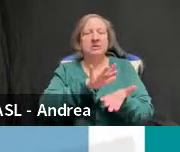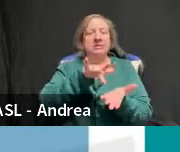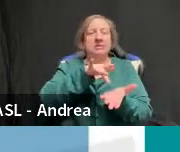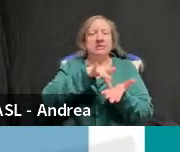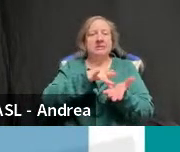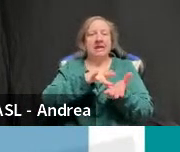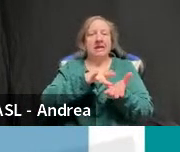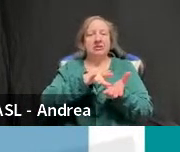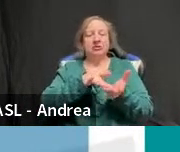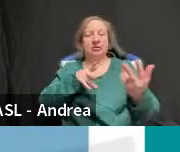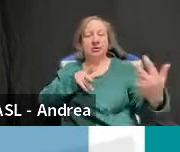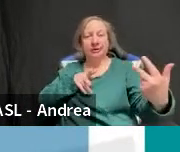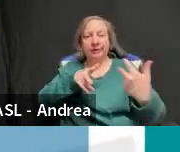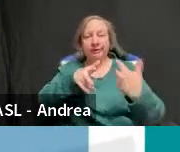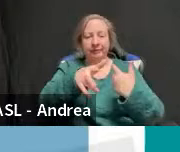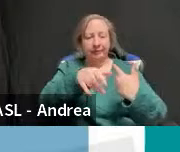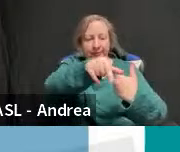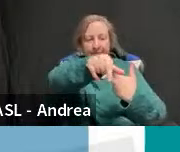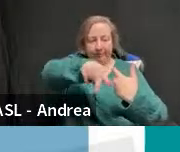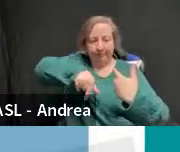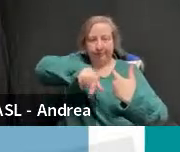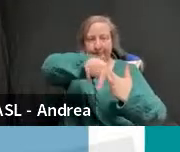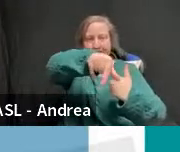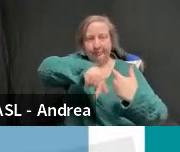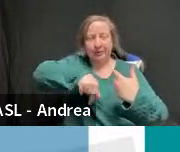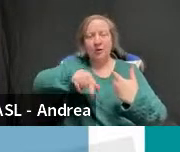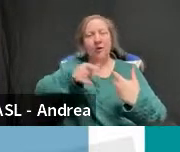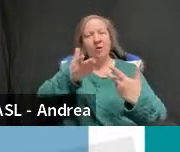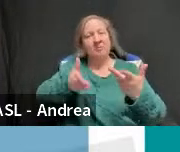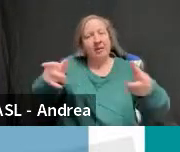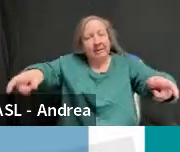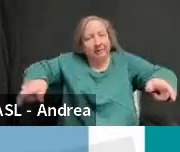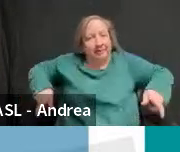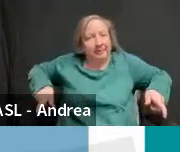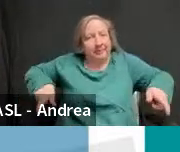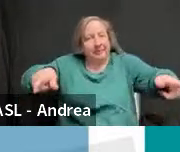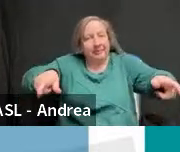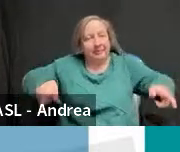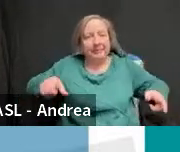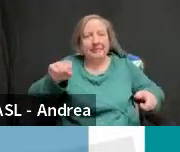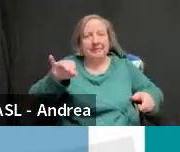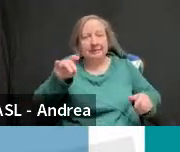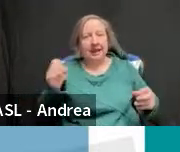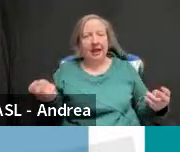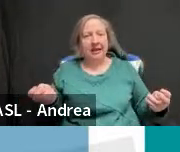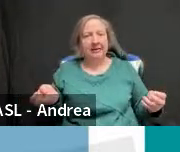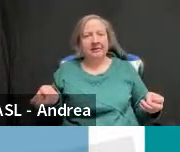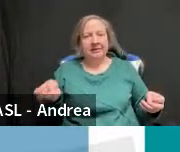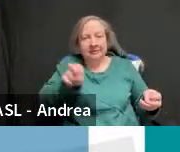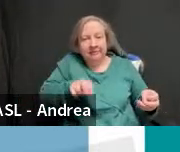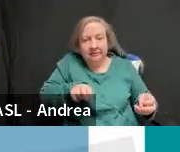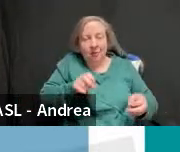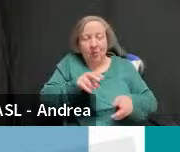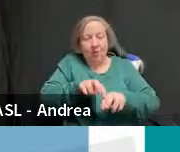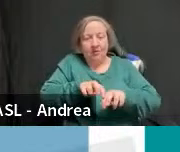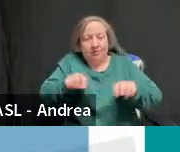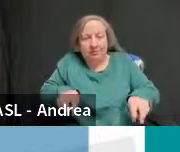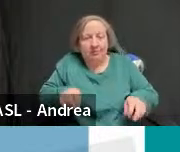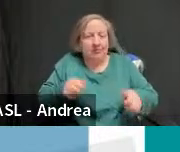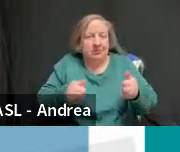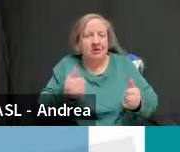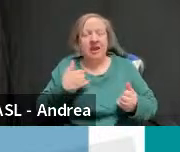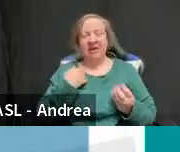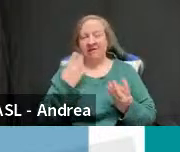platform configuration or side platforms. And these things are all sort of related, and we'll walk through. We have 4 different